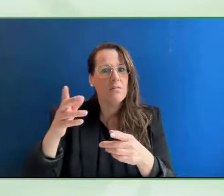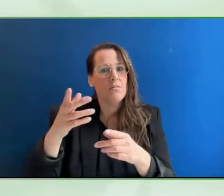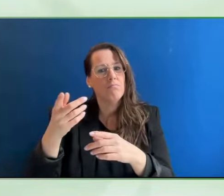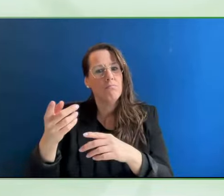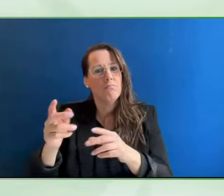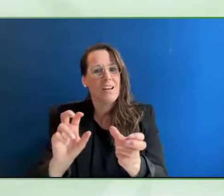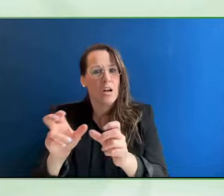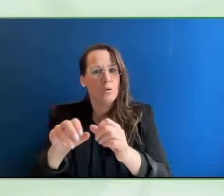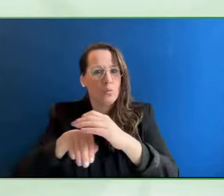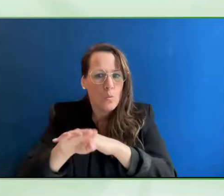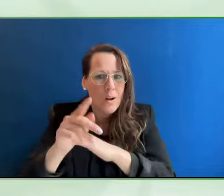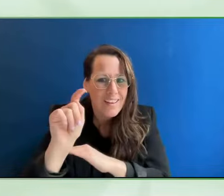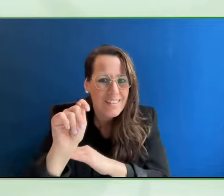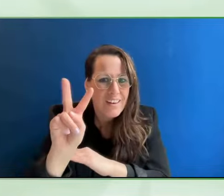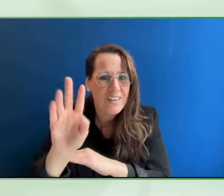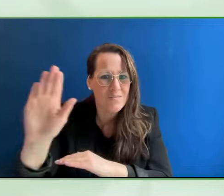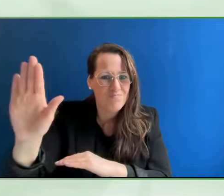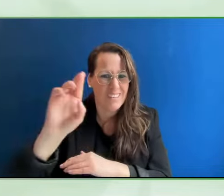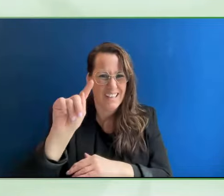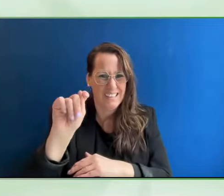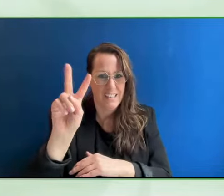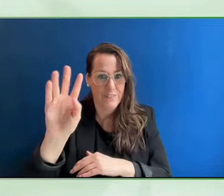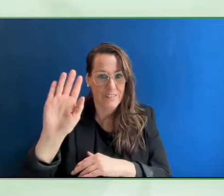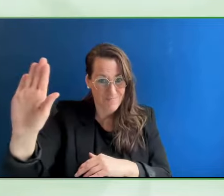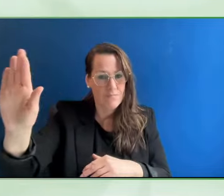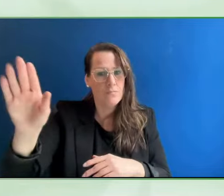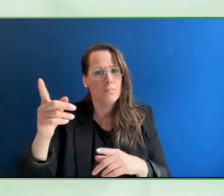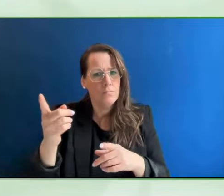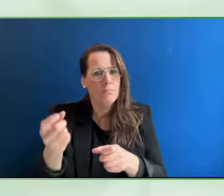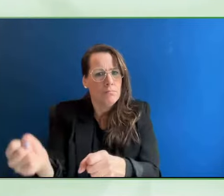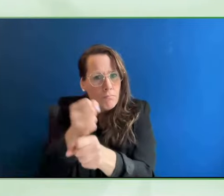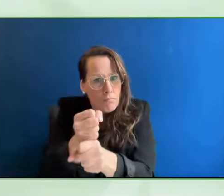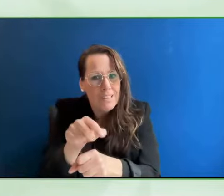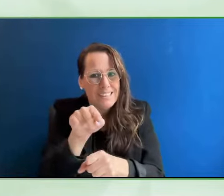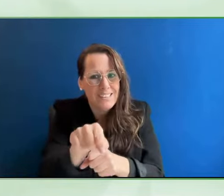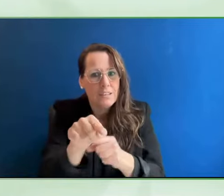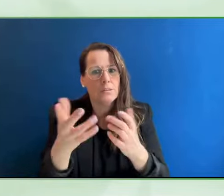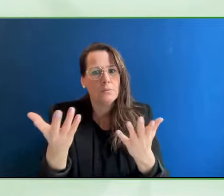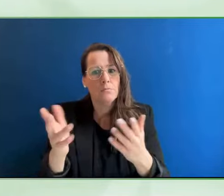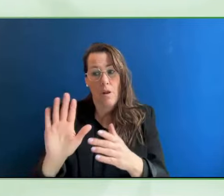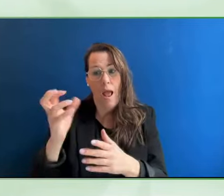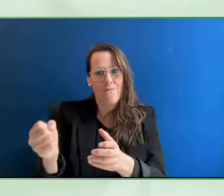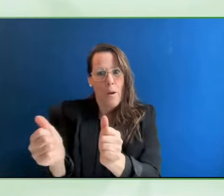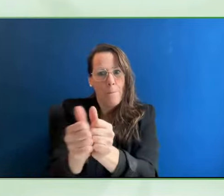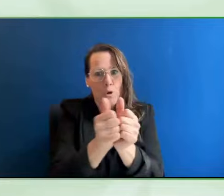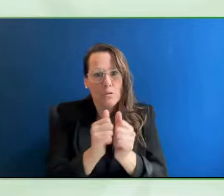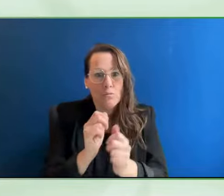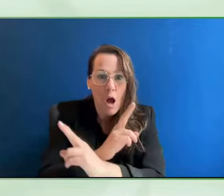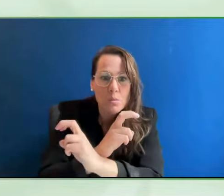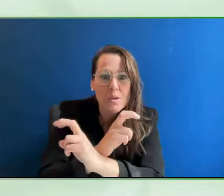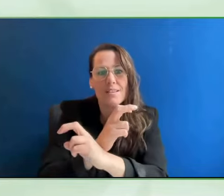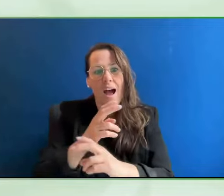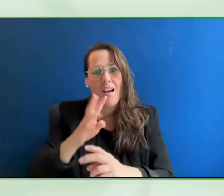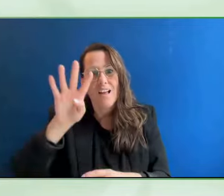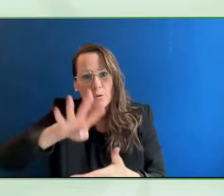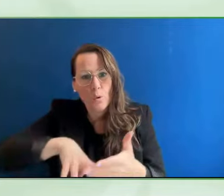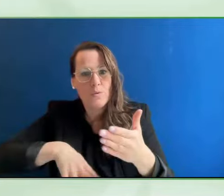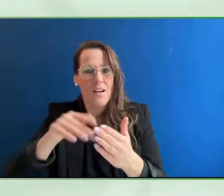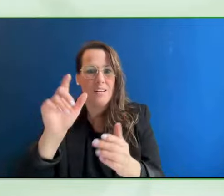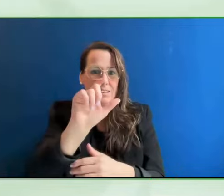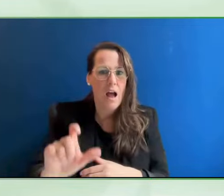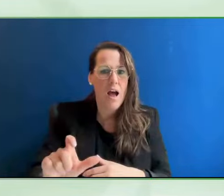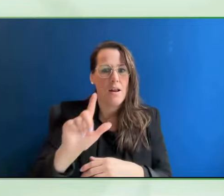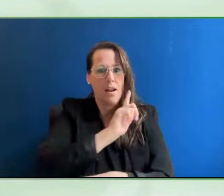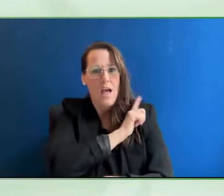a university from Barcelona, institutions from Italy, and we want to learn each from